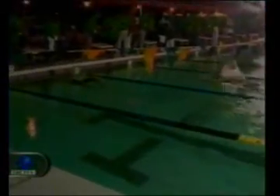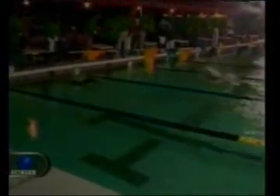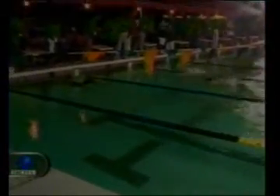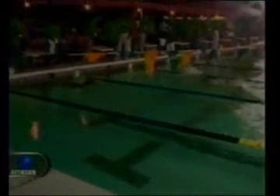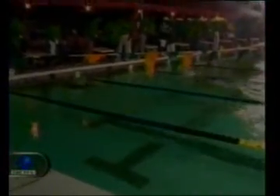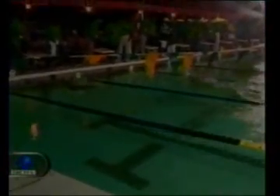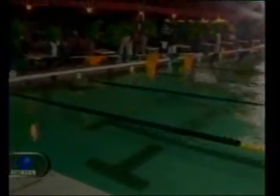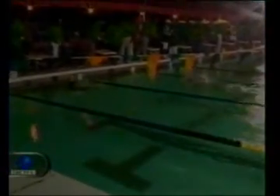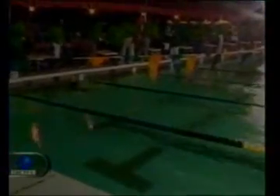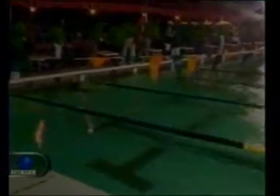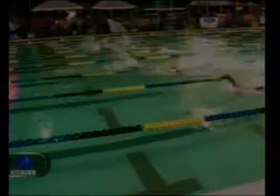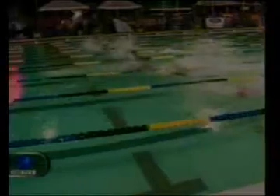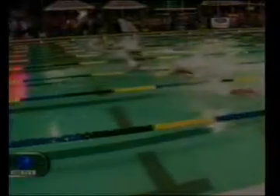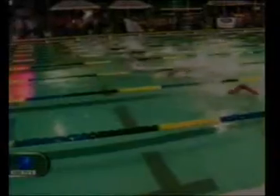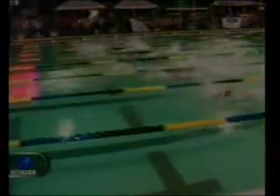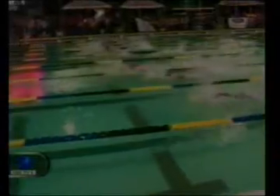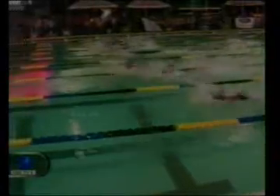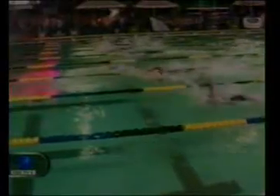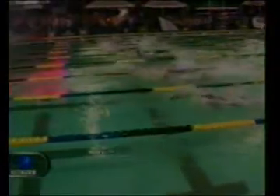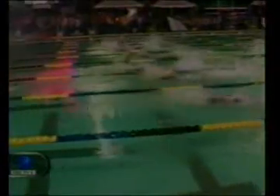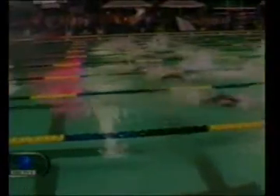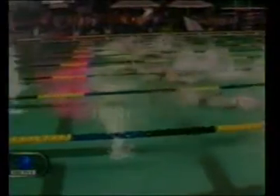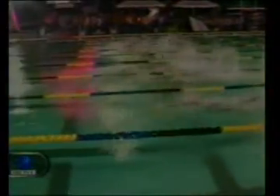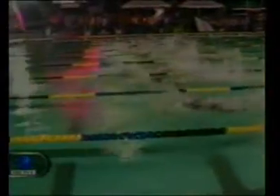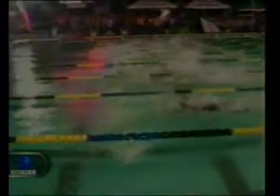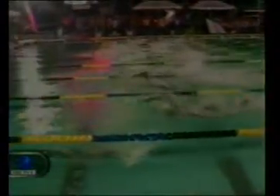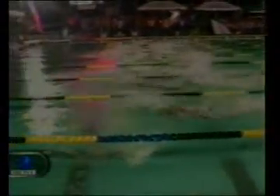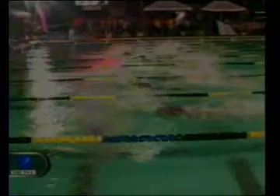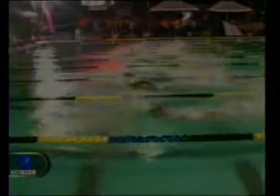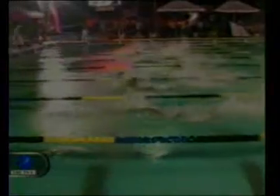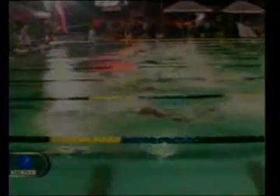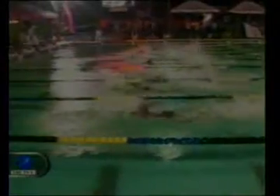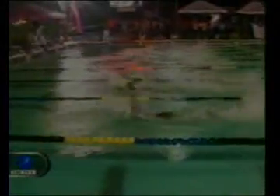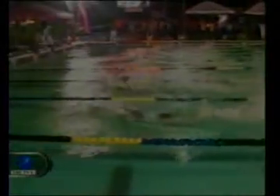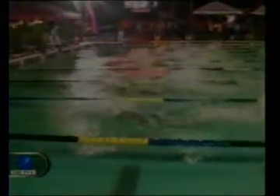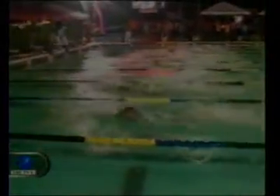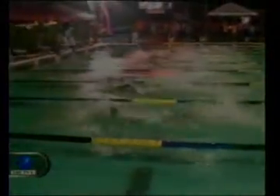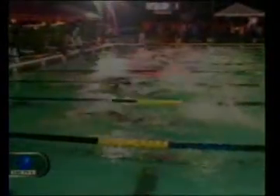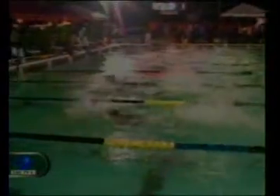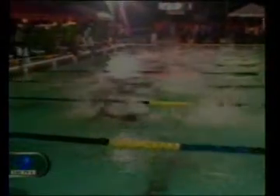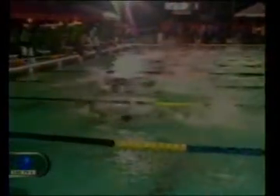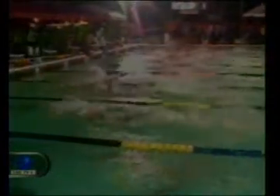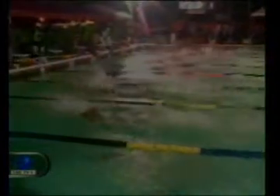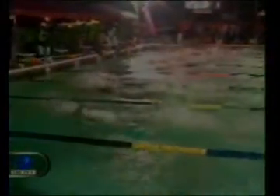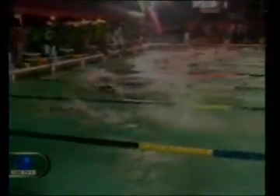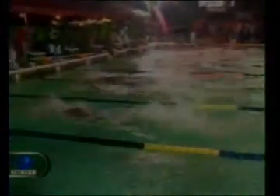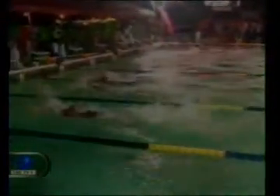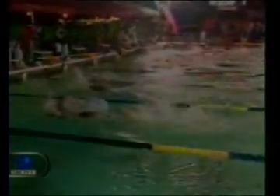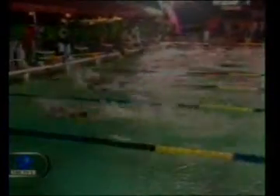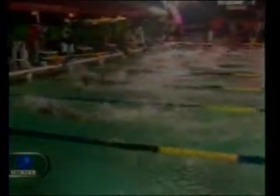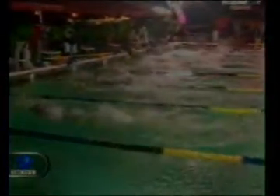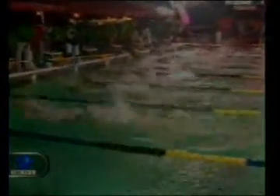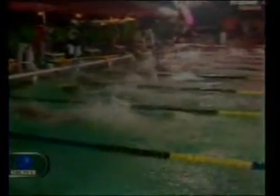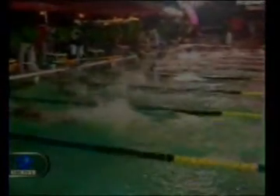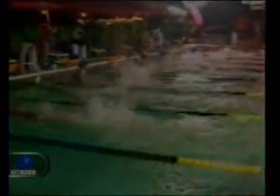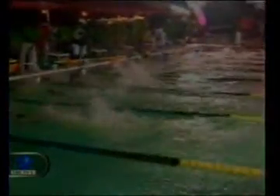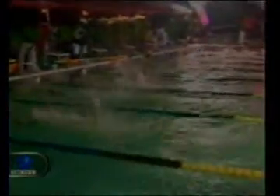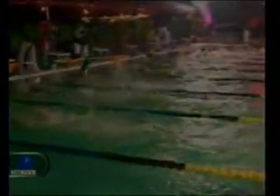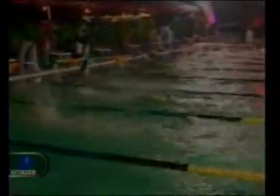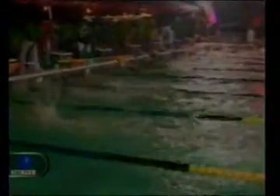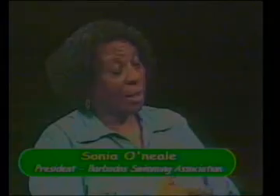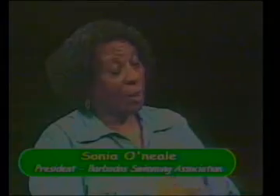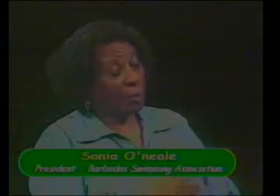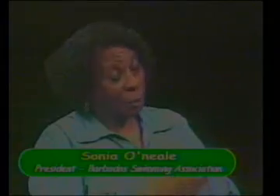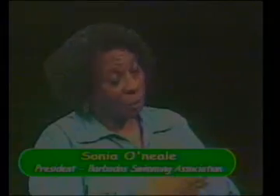a long-term investment in developing swimming. With increased funding, we will be able to, should be able to